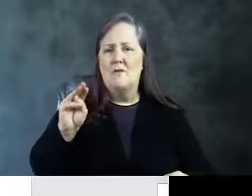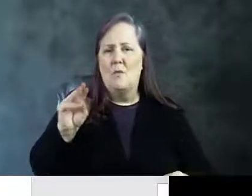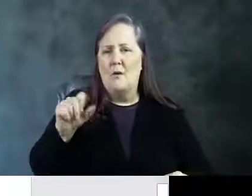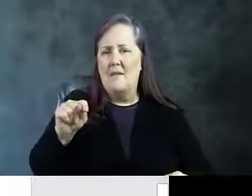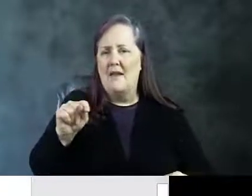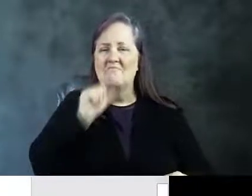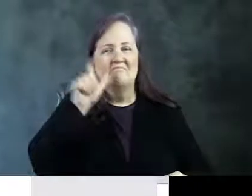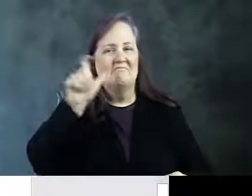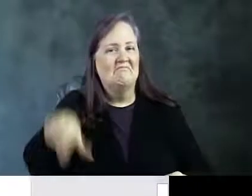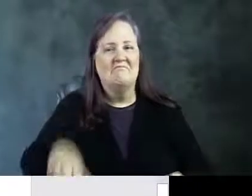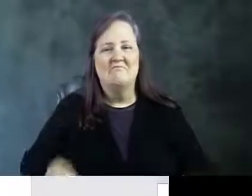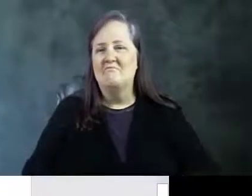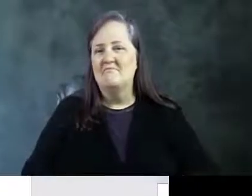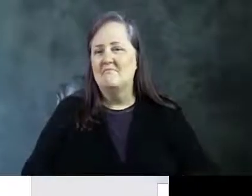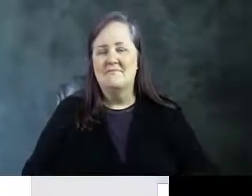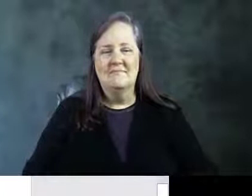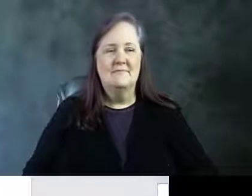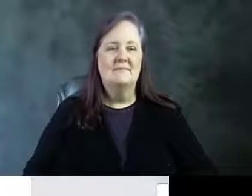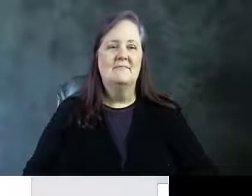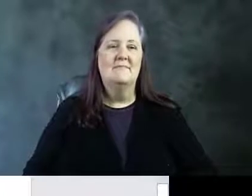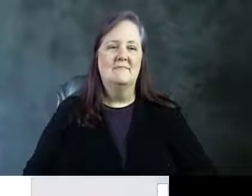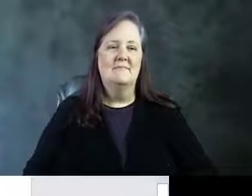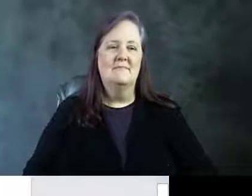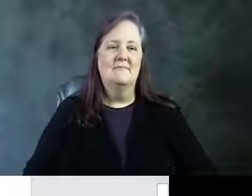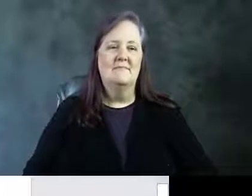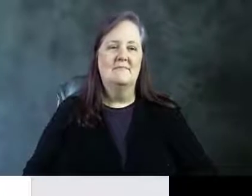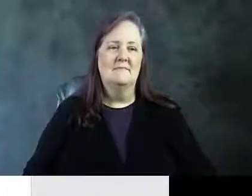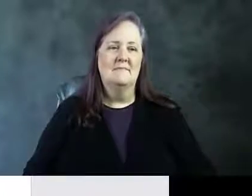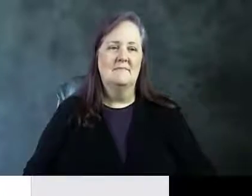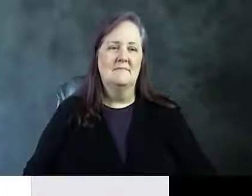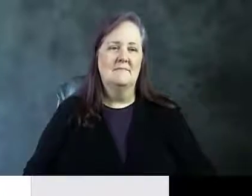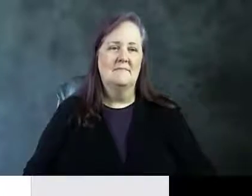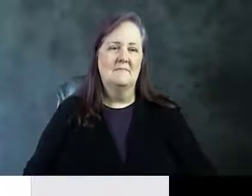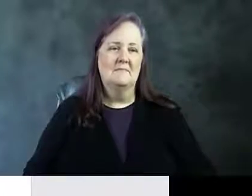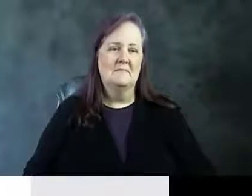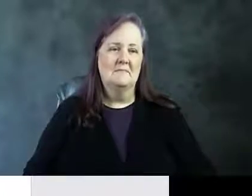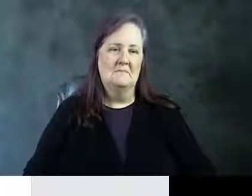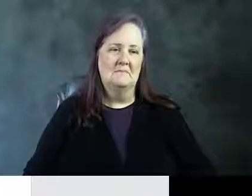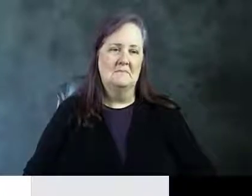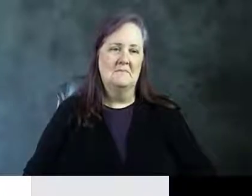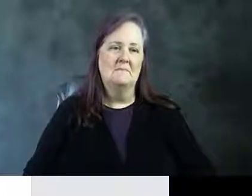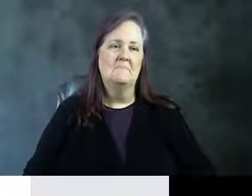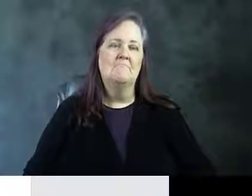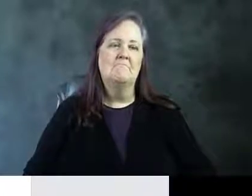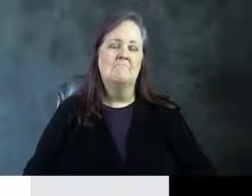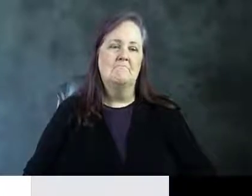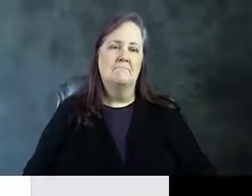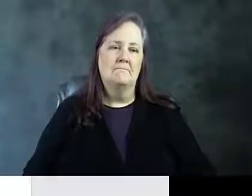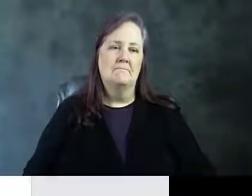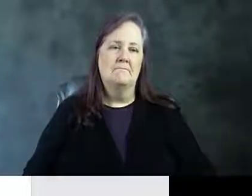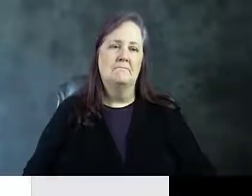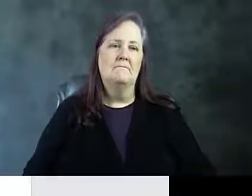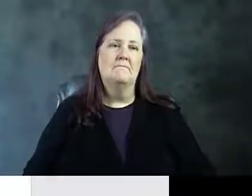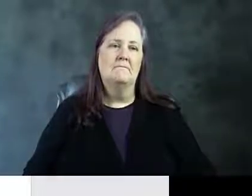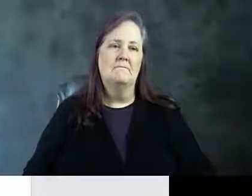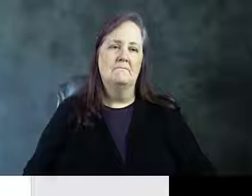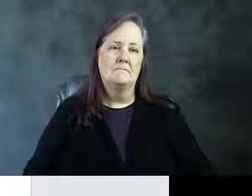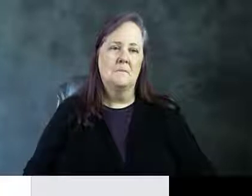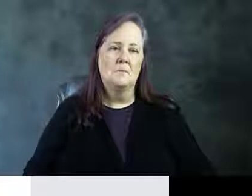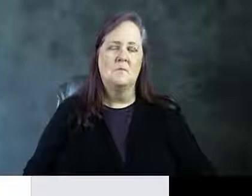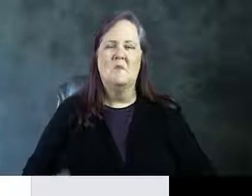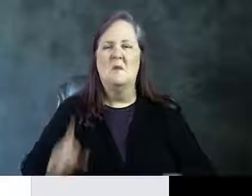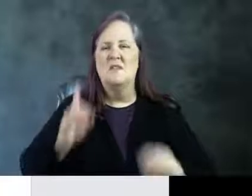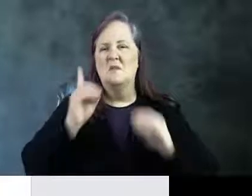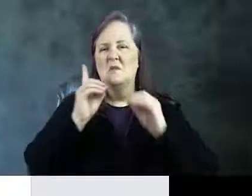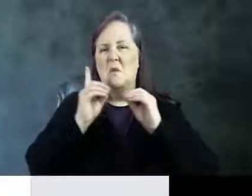document when you use the built-in lists. Let me go ahead and get one more on here so I have somewhat of a list. our